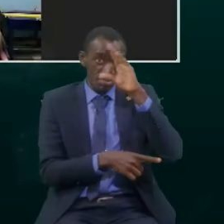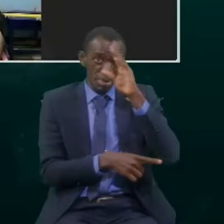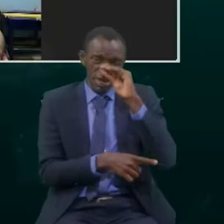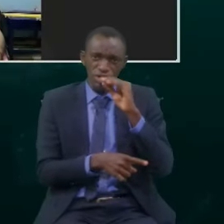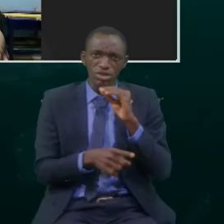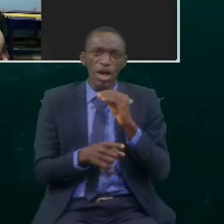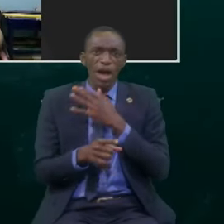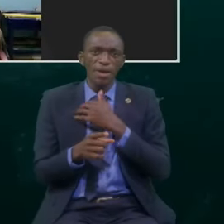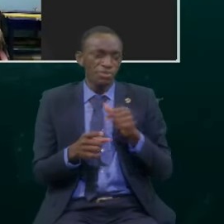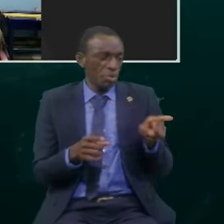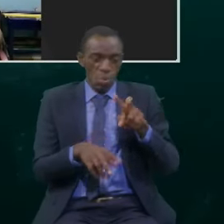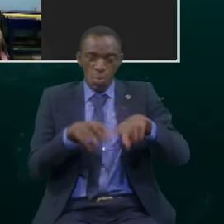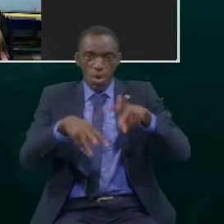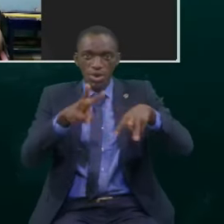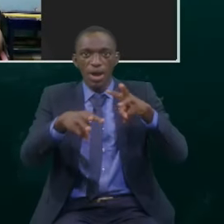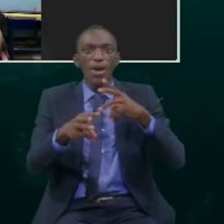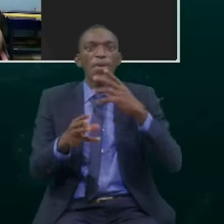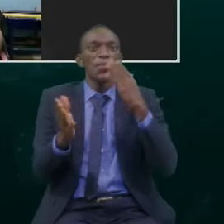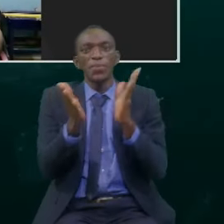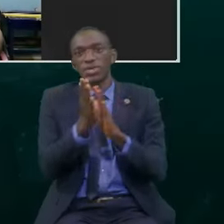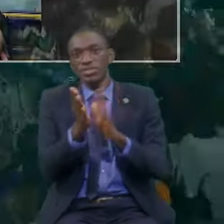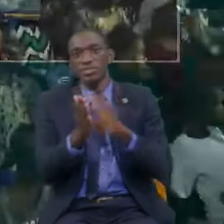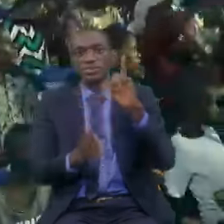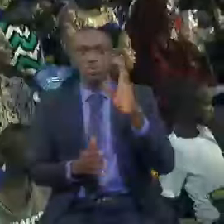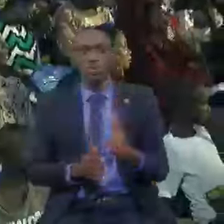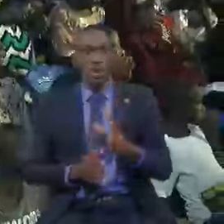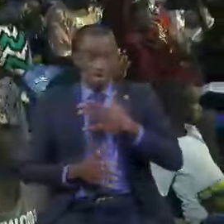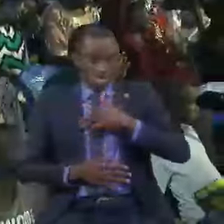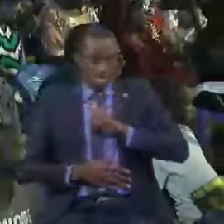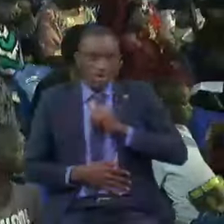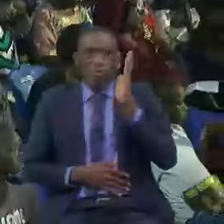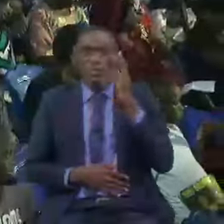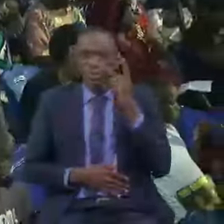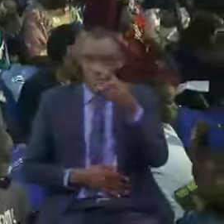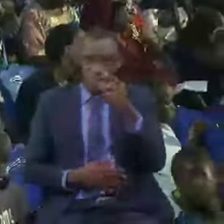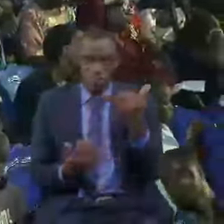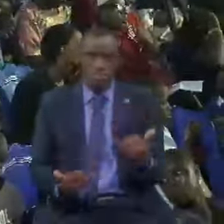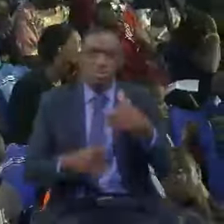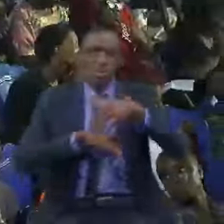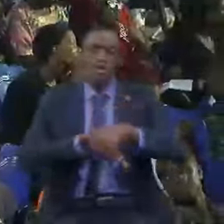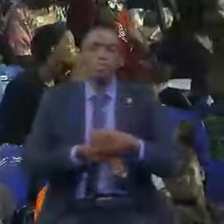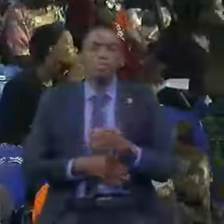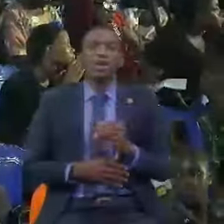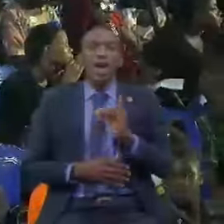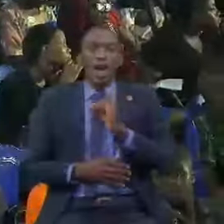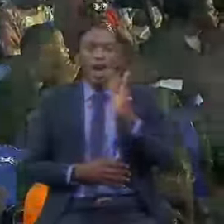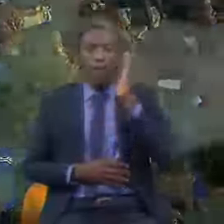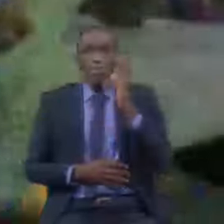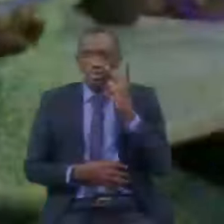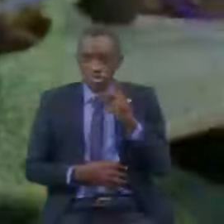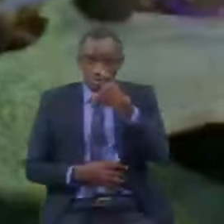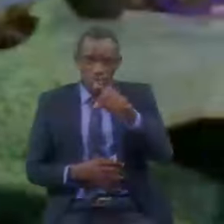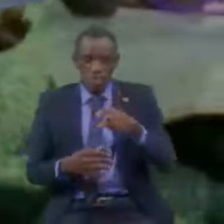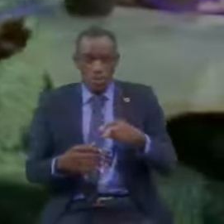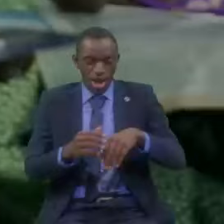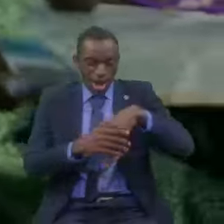God. I myself, I will see you tonight. I'll see you out of that wheelchair.